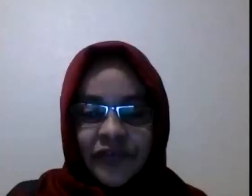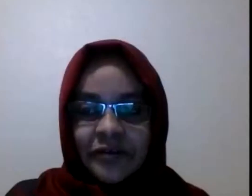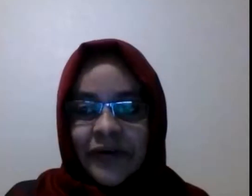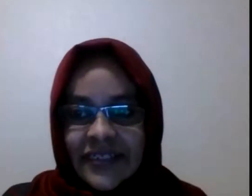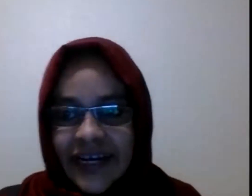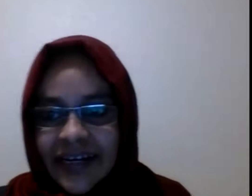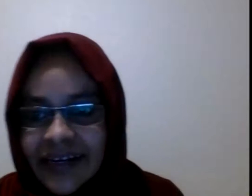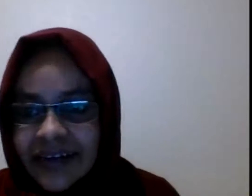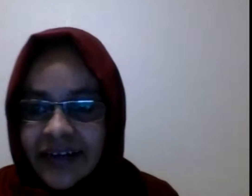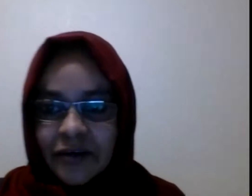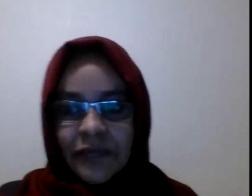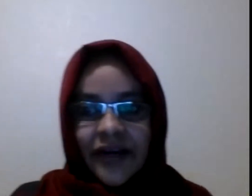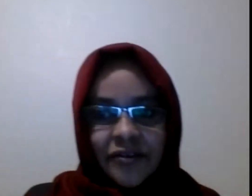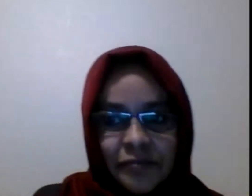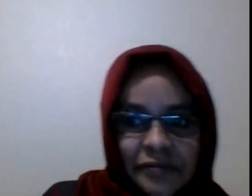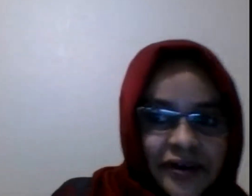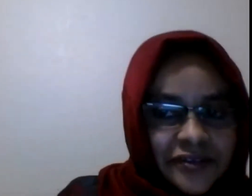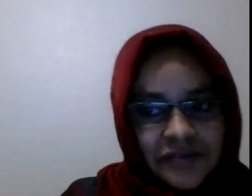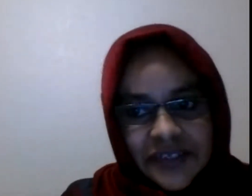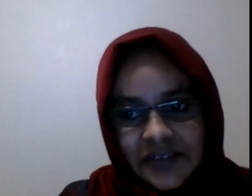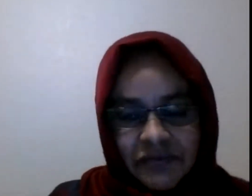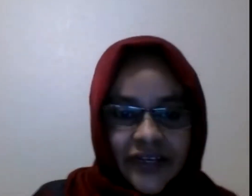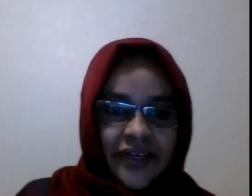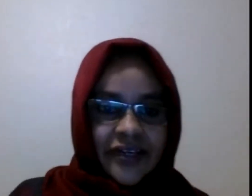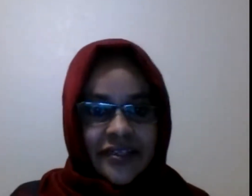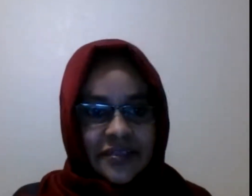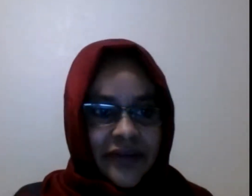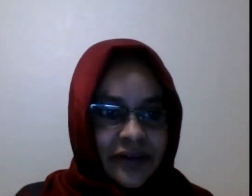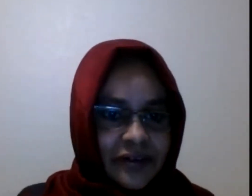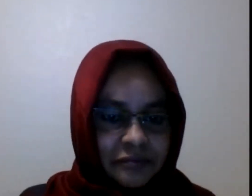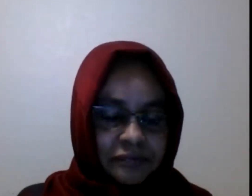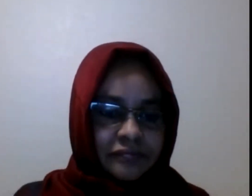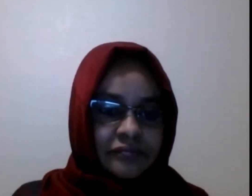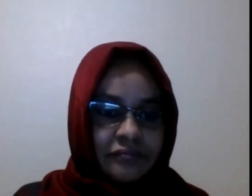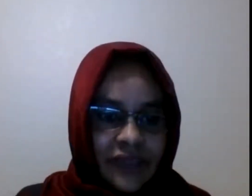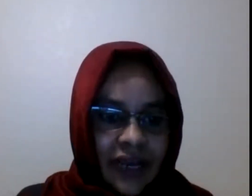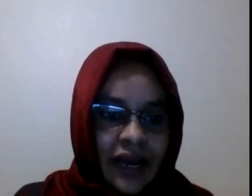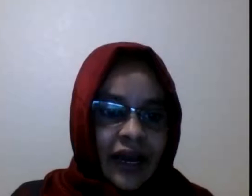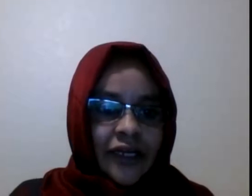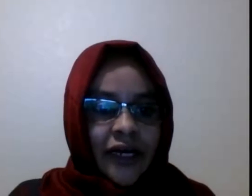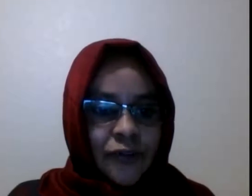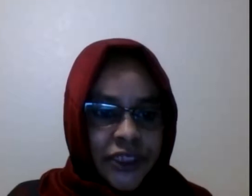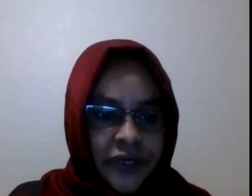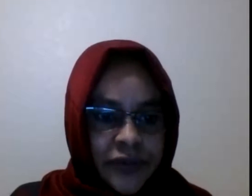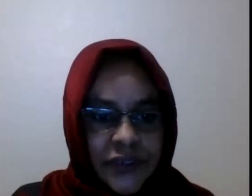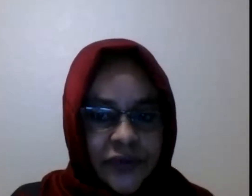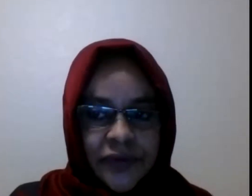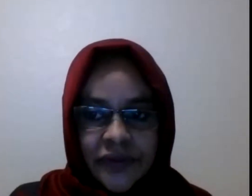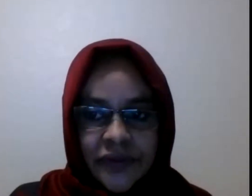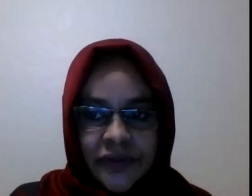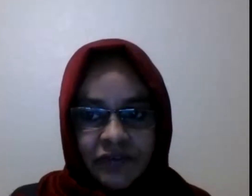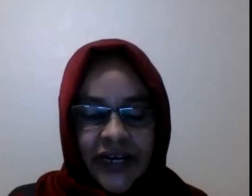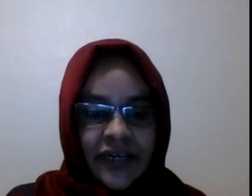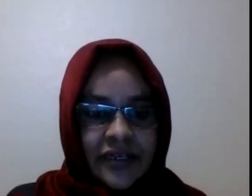Thank you very much, Sarah. I'm glad to be part of this event and this panel. To share with